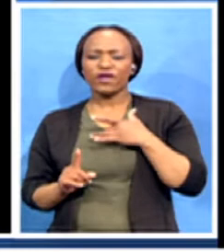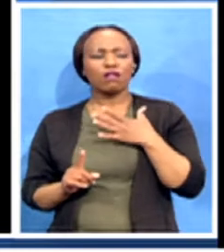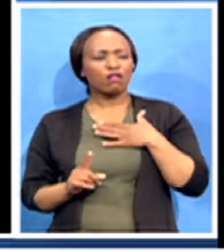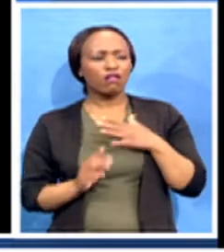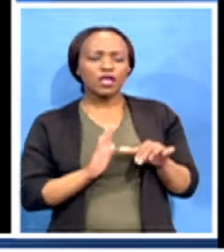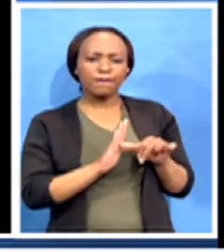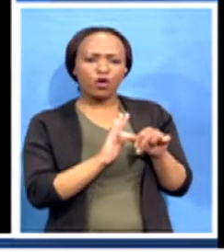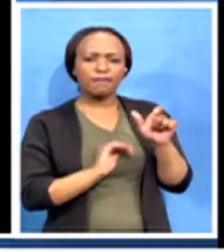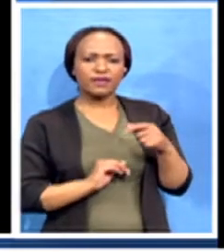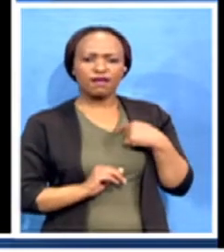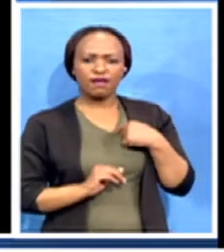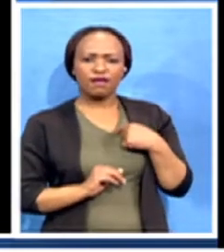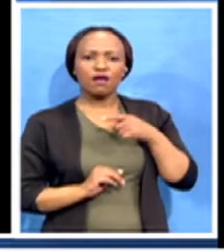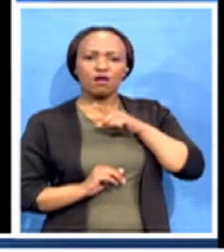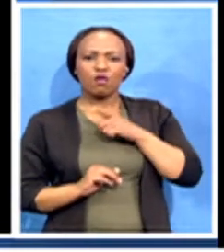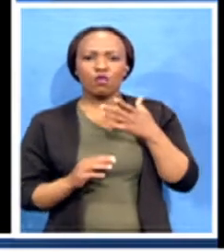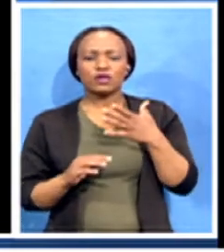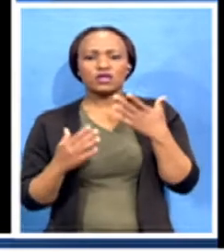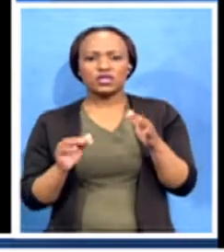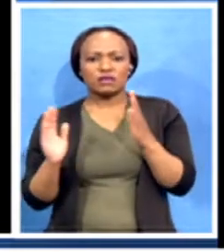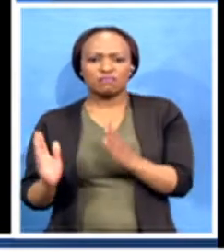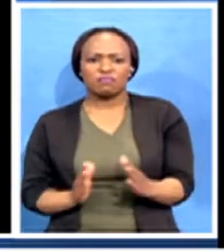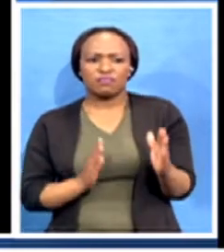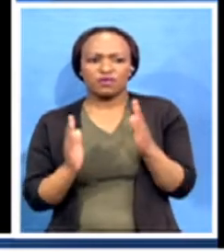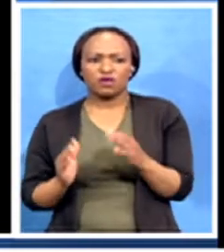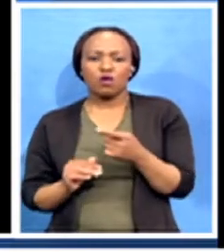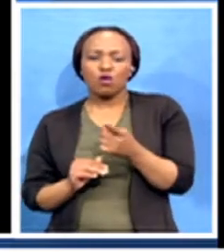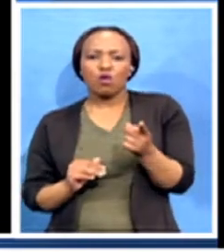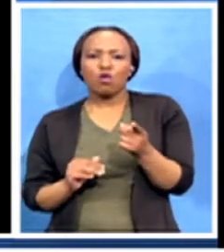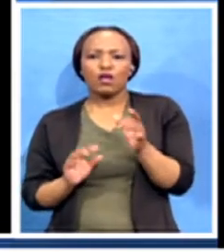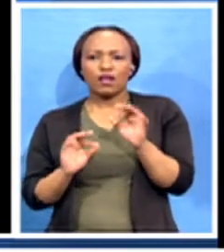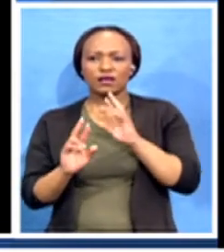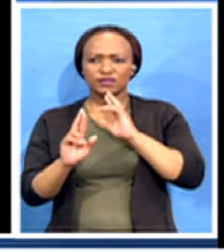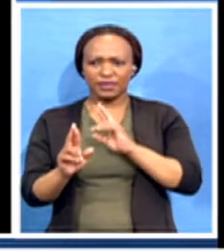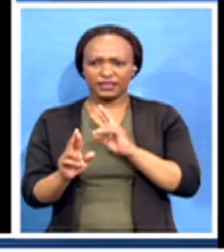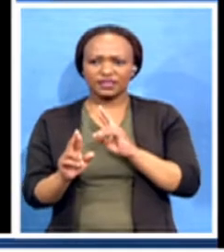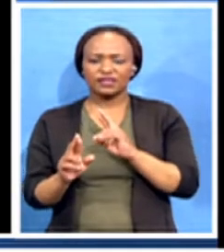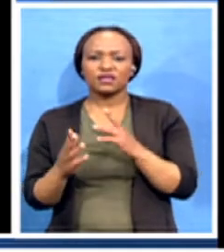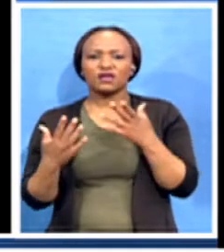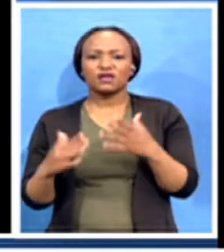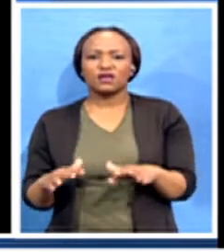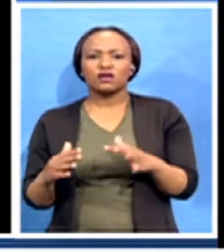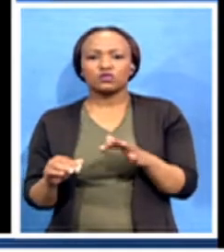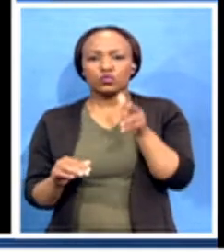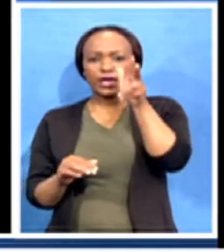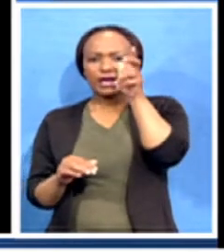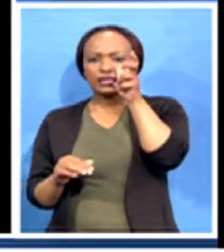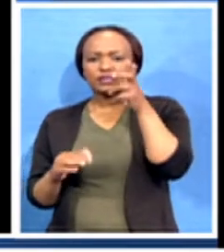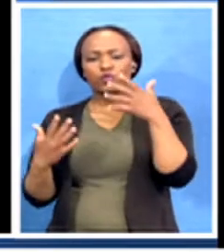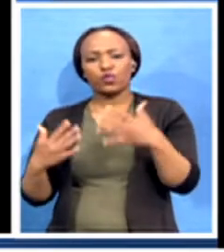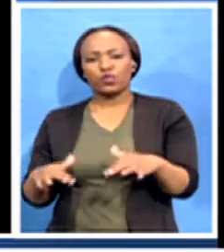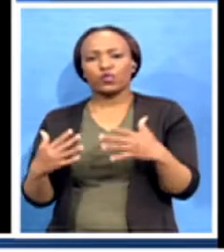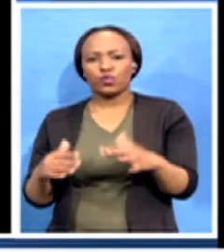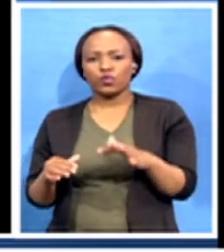somebody. You are somebody, and he's prepared to give you all the respect and will listen so